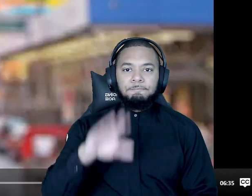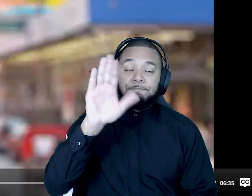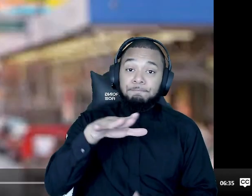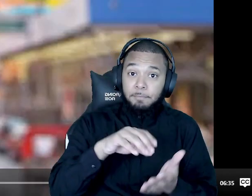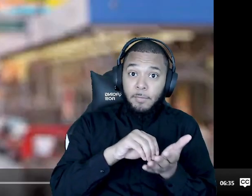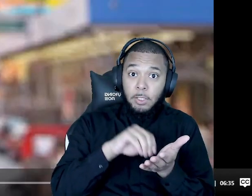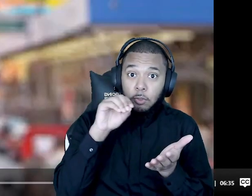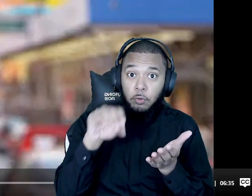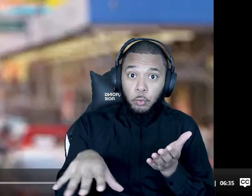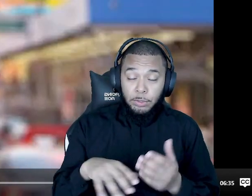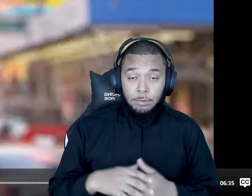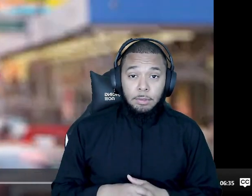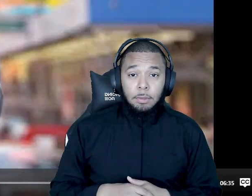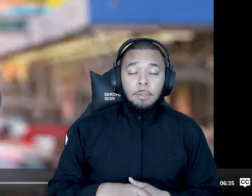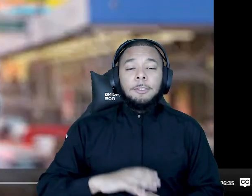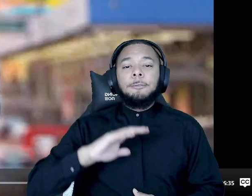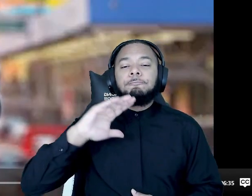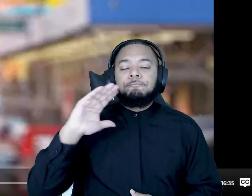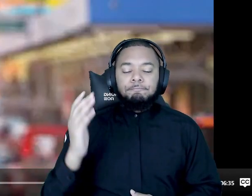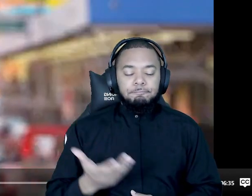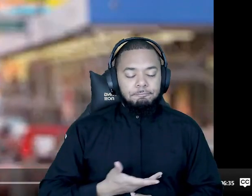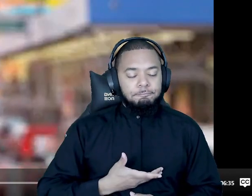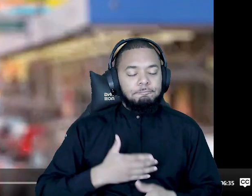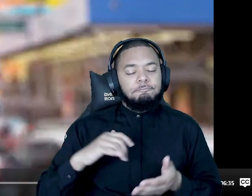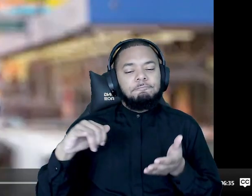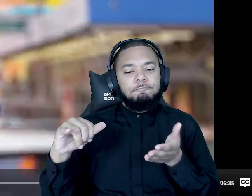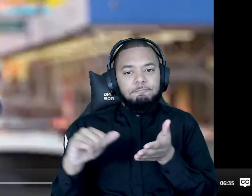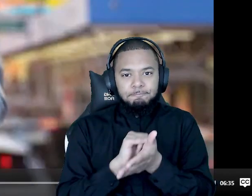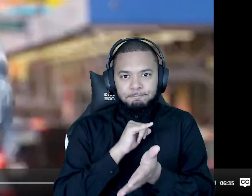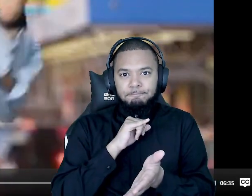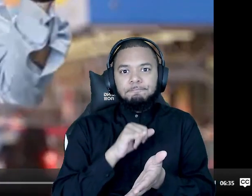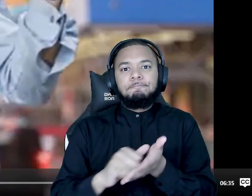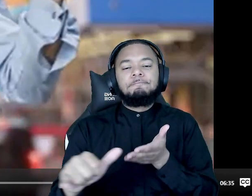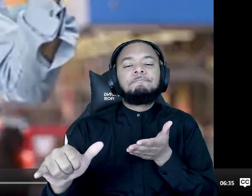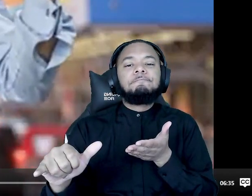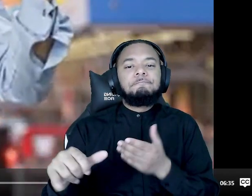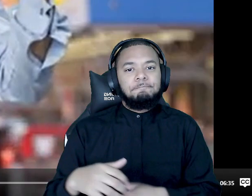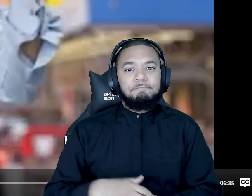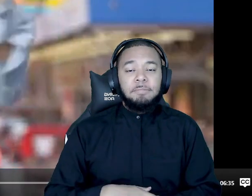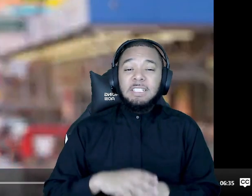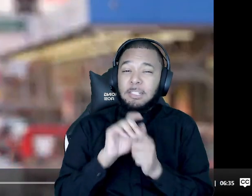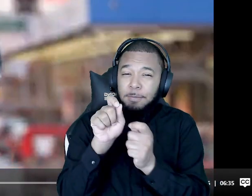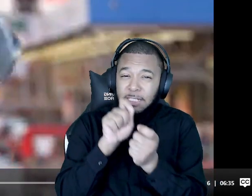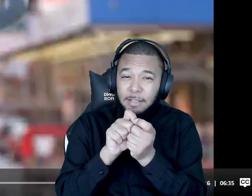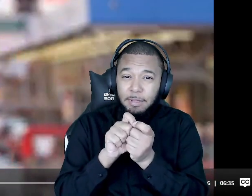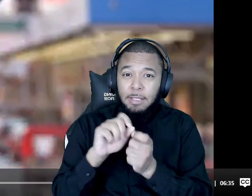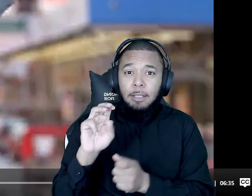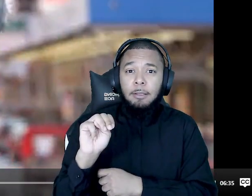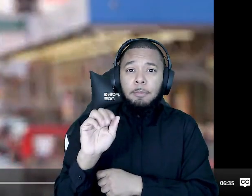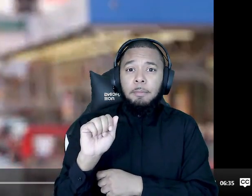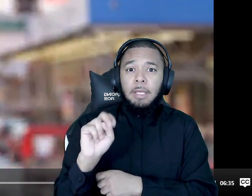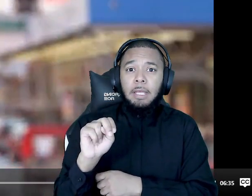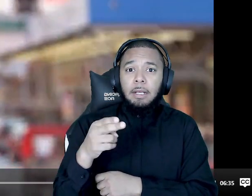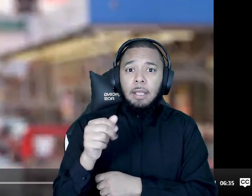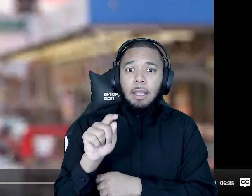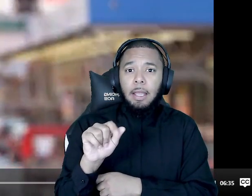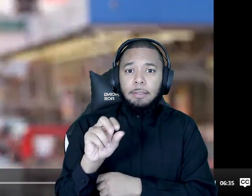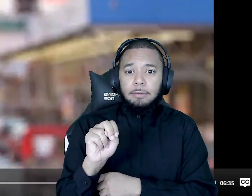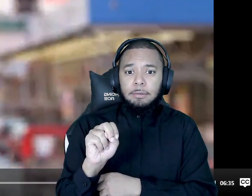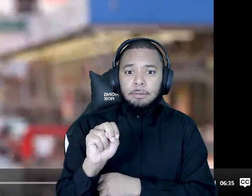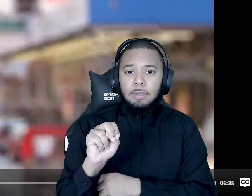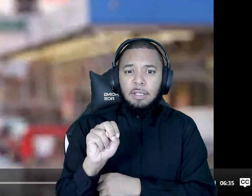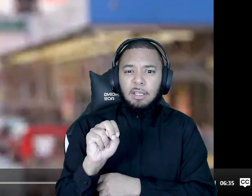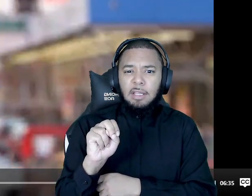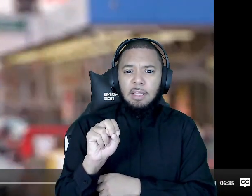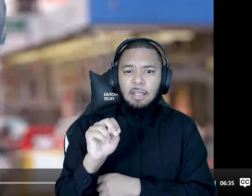Students, welcome to New York City, specifically Manhattan, which is the